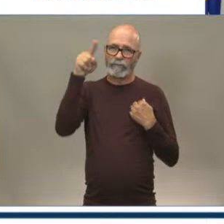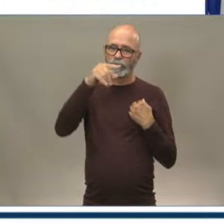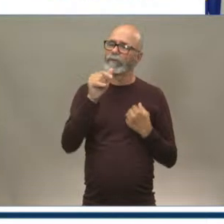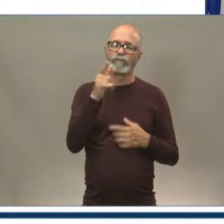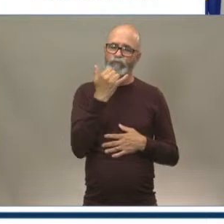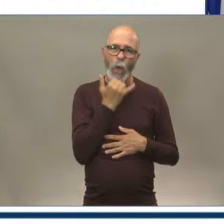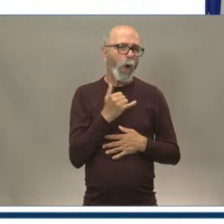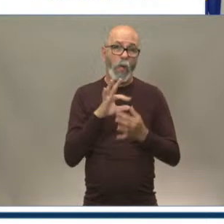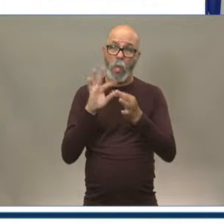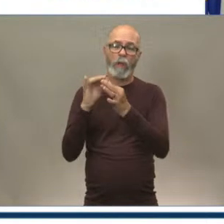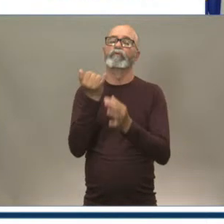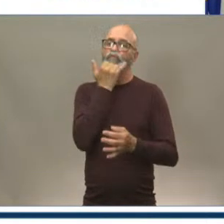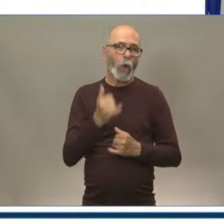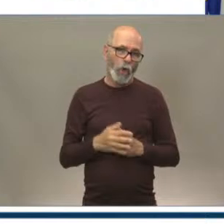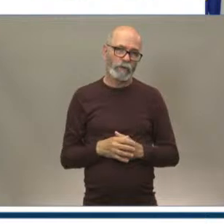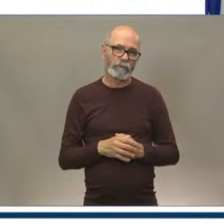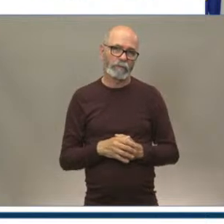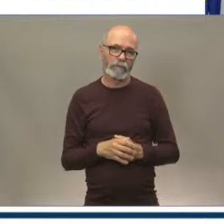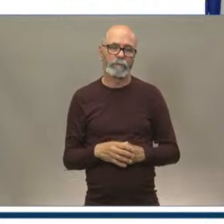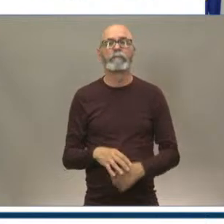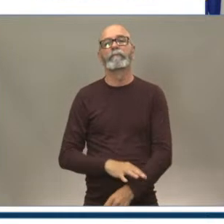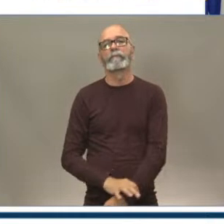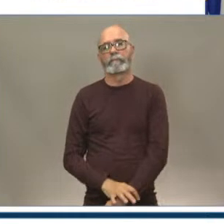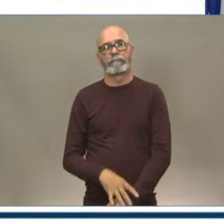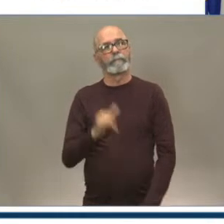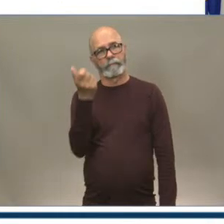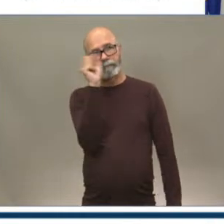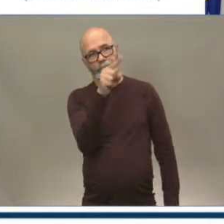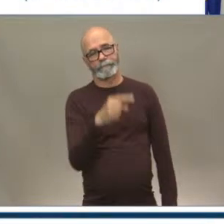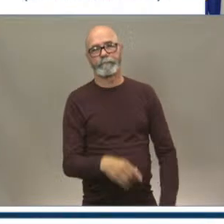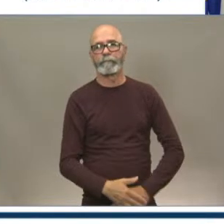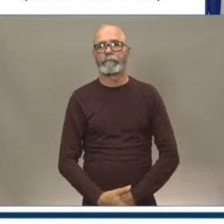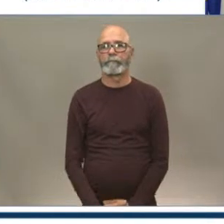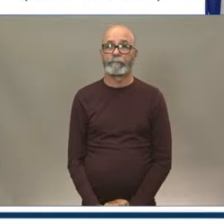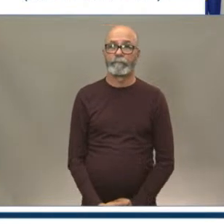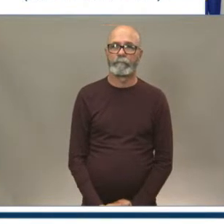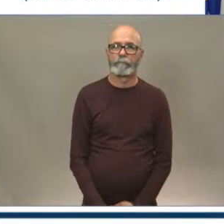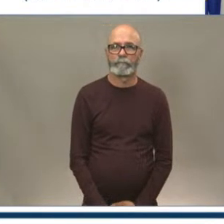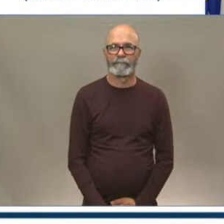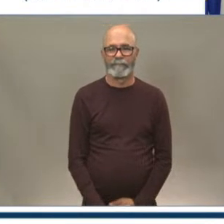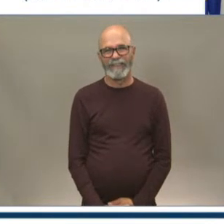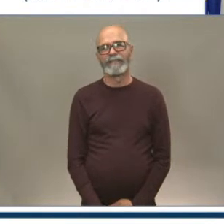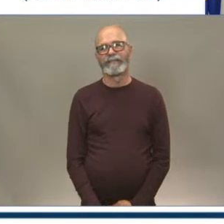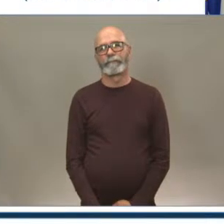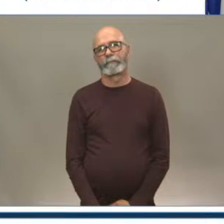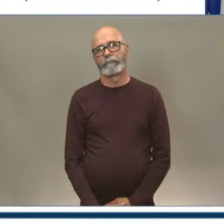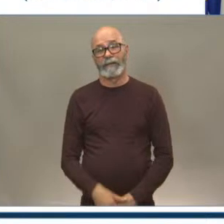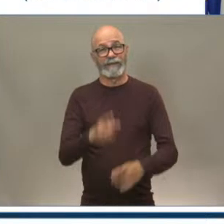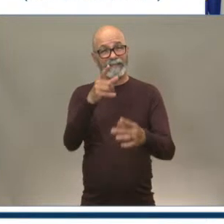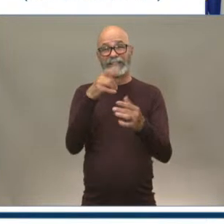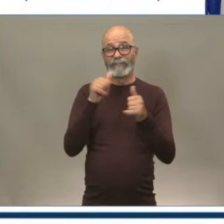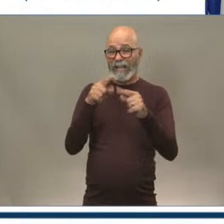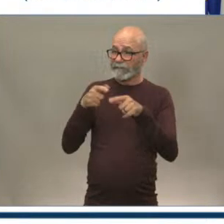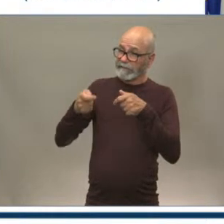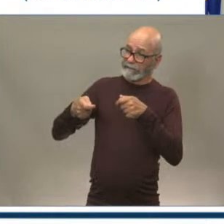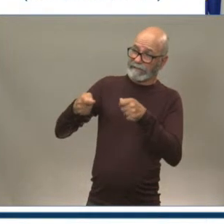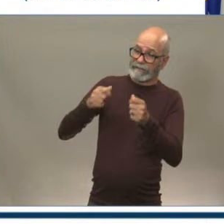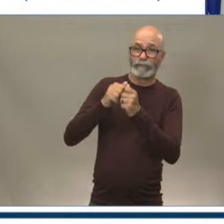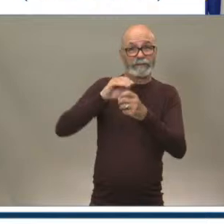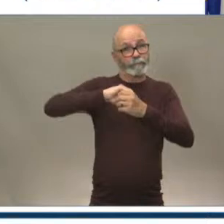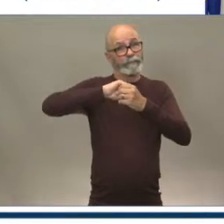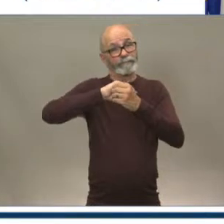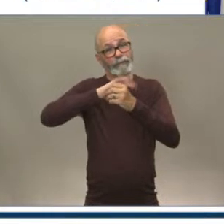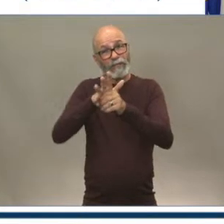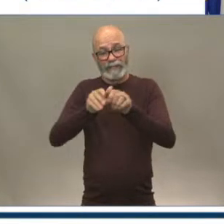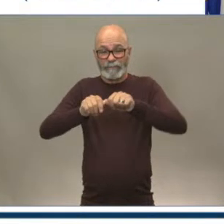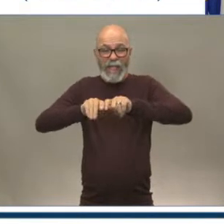As part of the restrictions that were put in place to limit the control and the spread of the virus, both yourself and the Premier have asked Nova Scotians to stay in